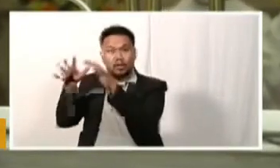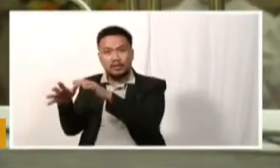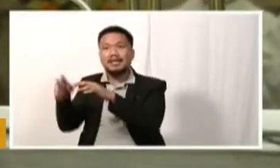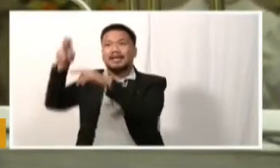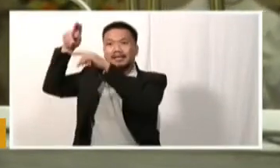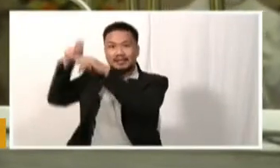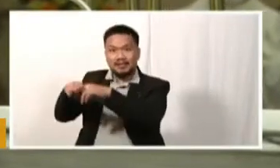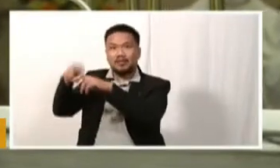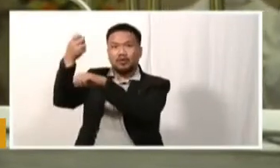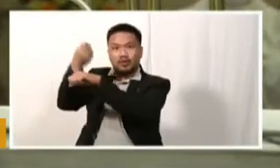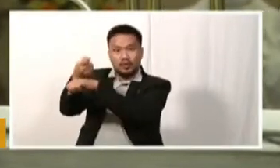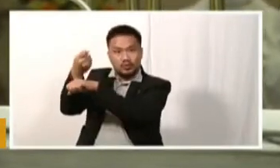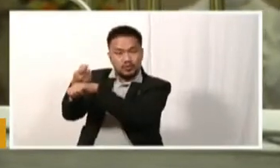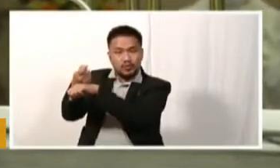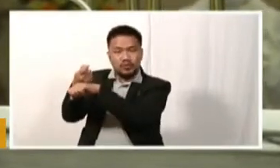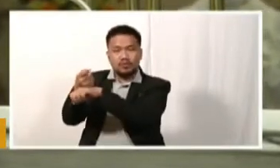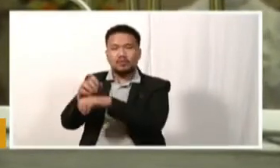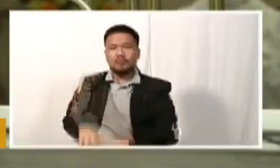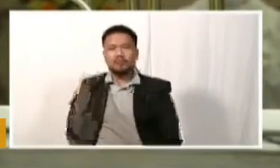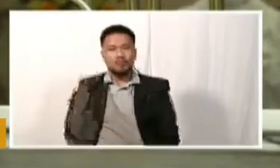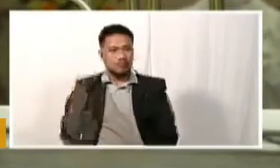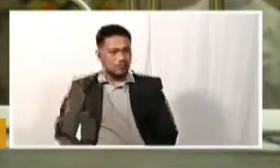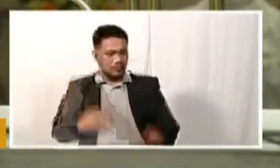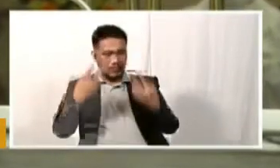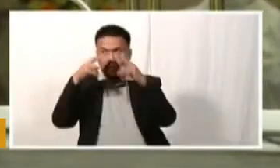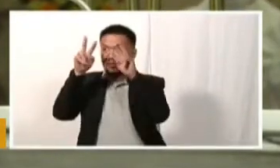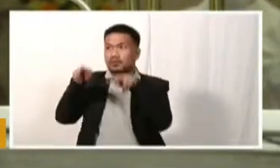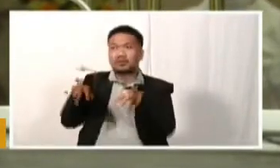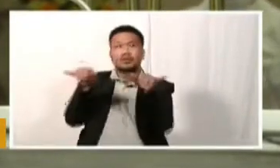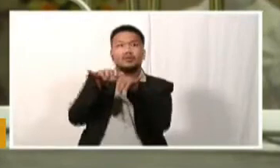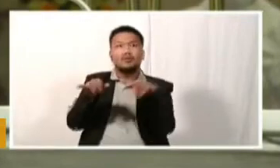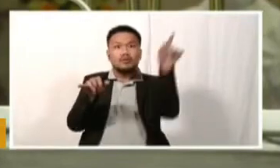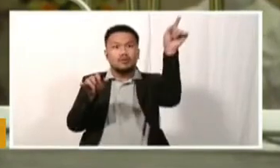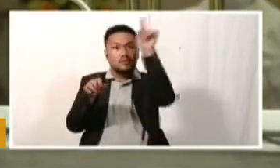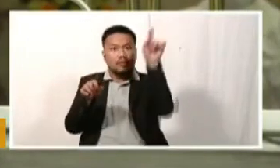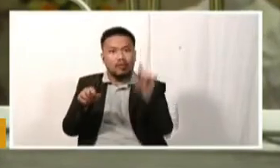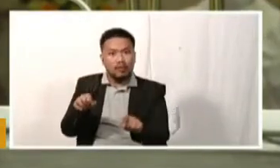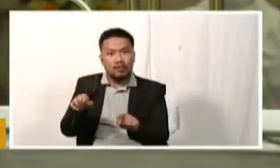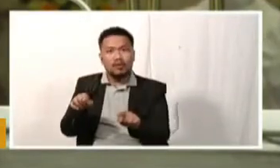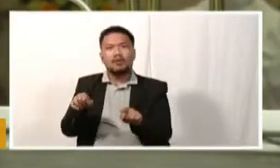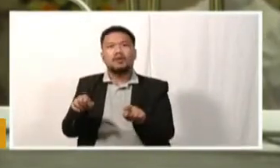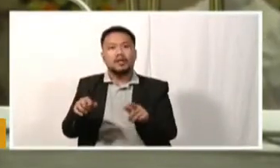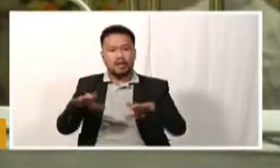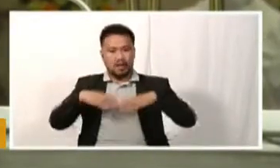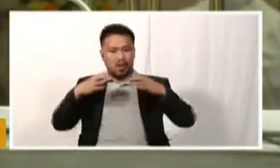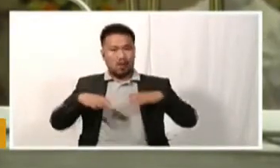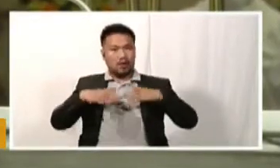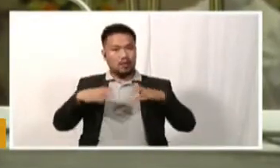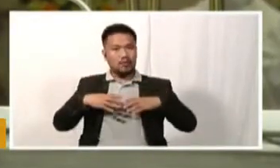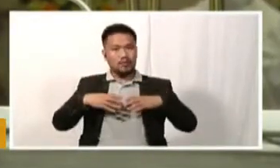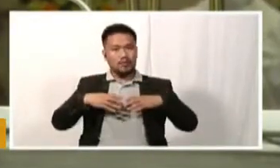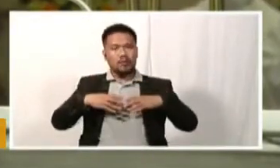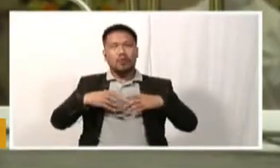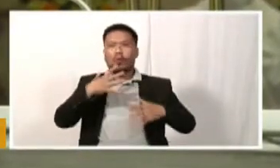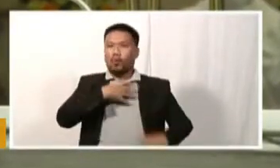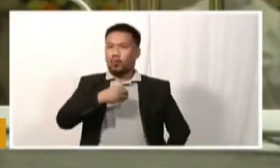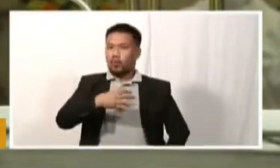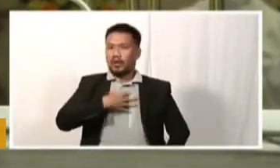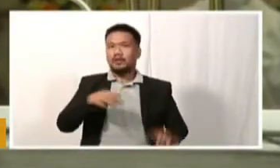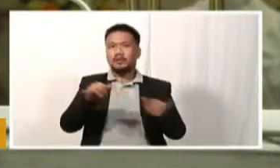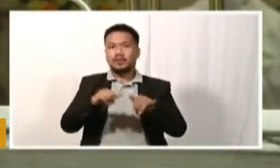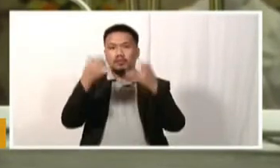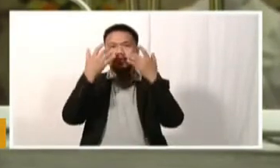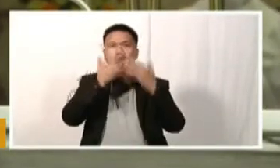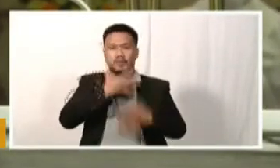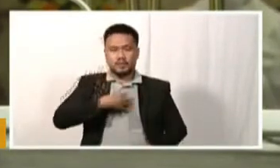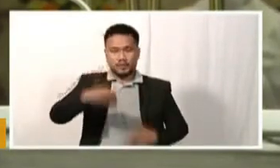it. His appearance was like lightning, and his clothing was white as snow. The